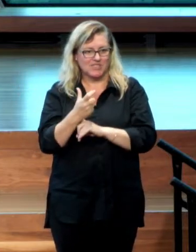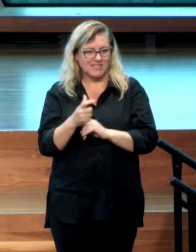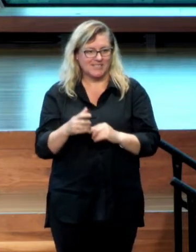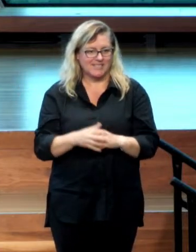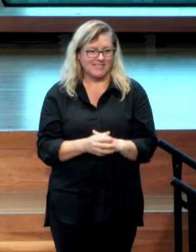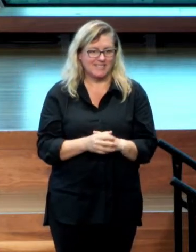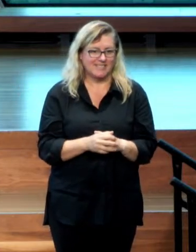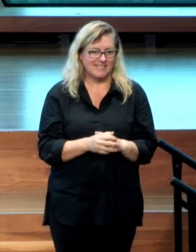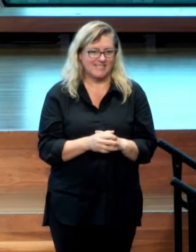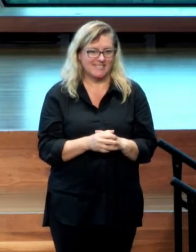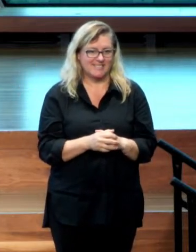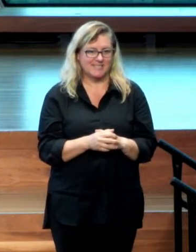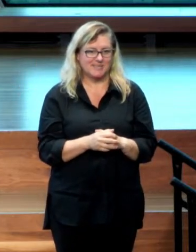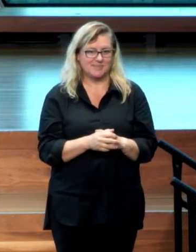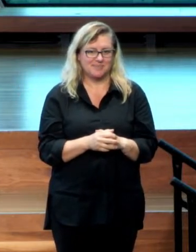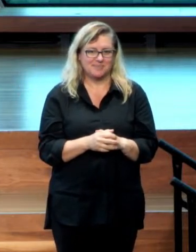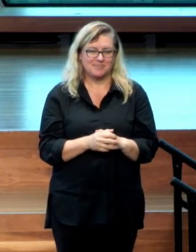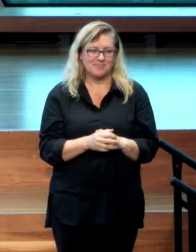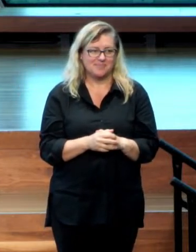So,